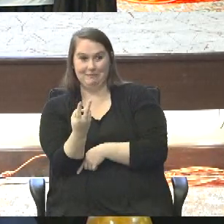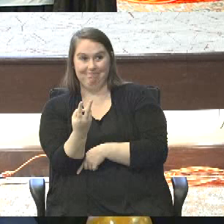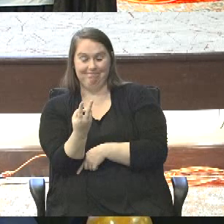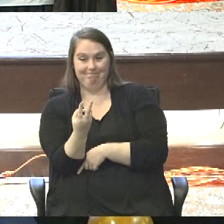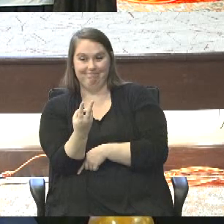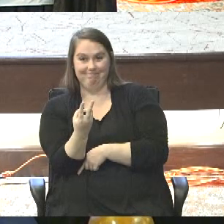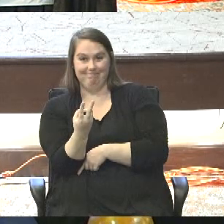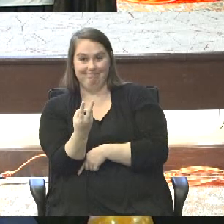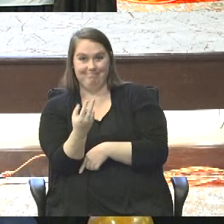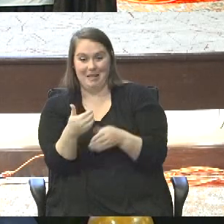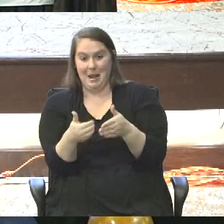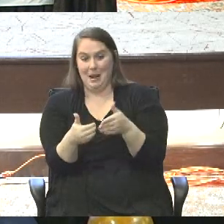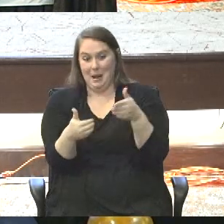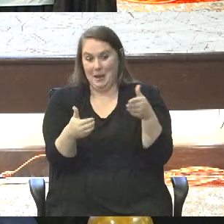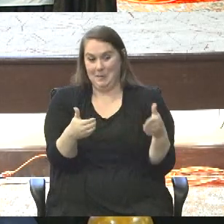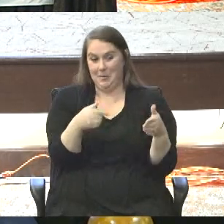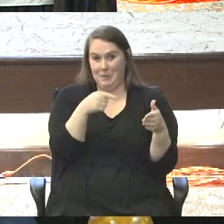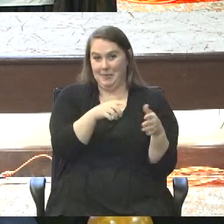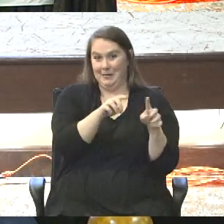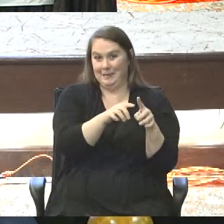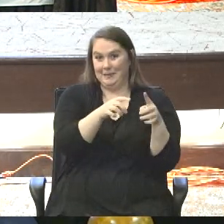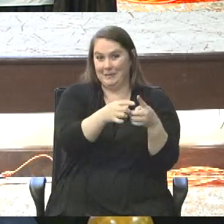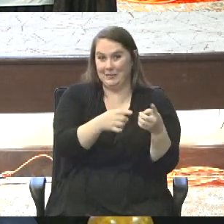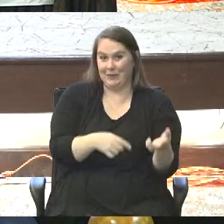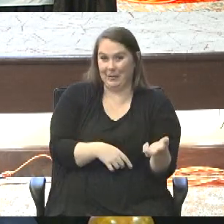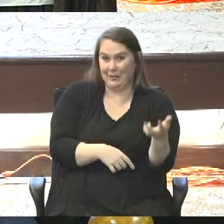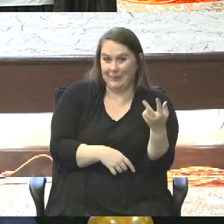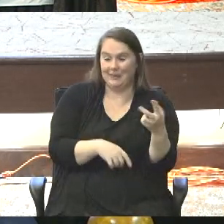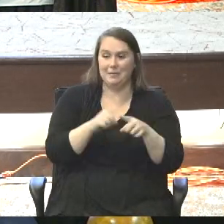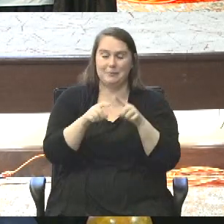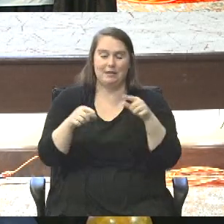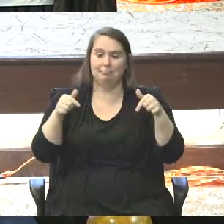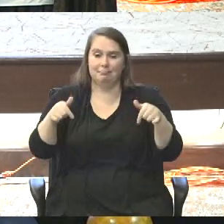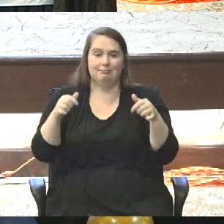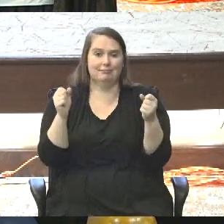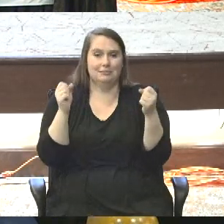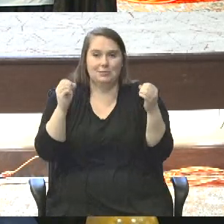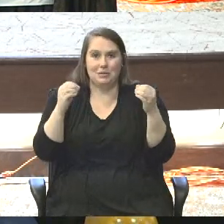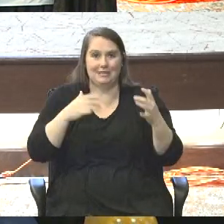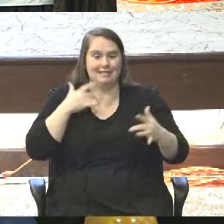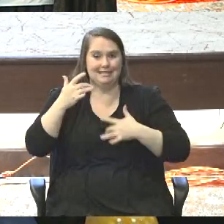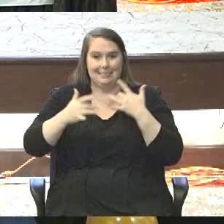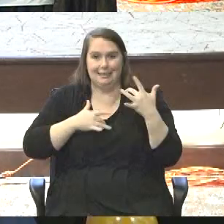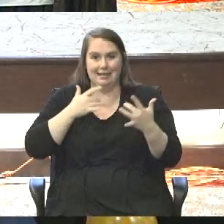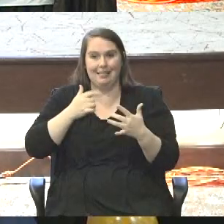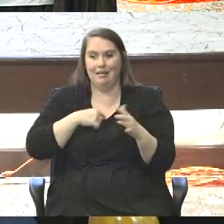neighbored by District 3. But this is so exciting. I'm